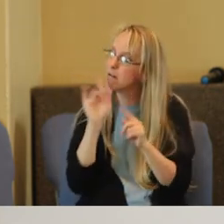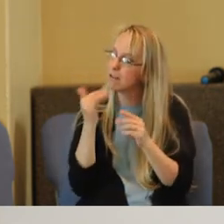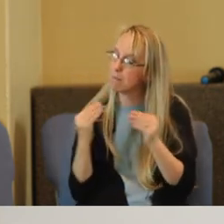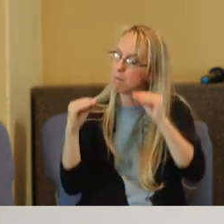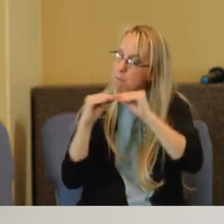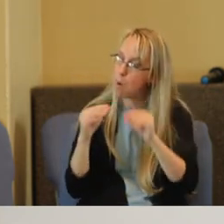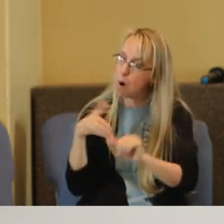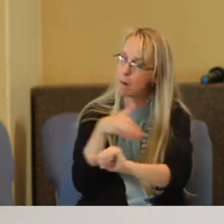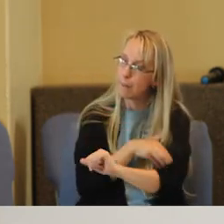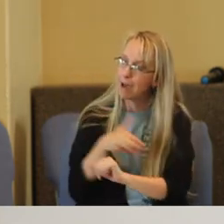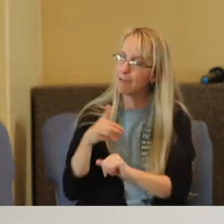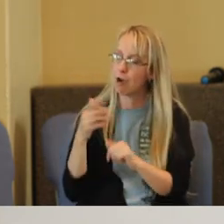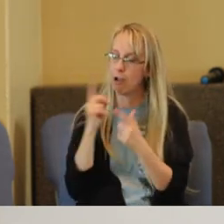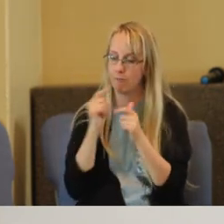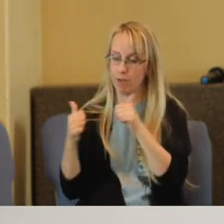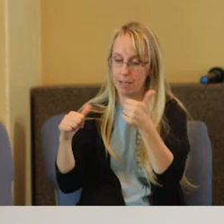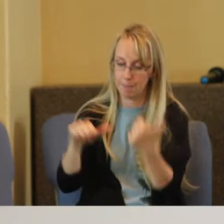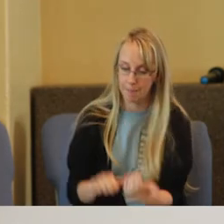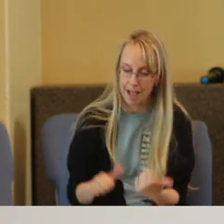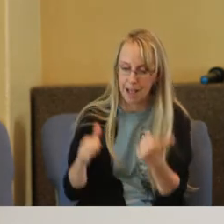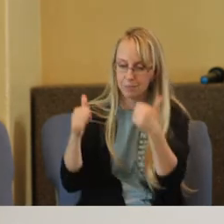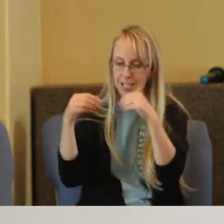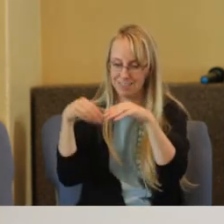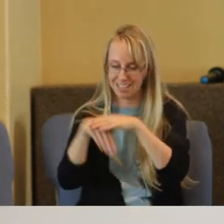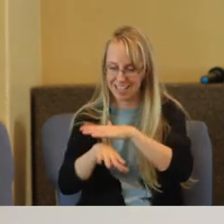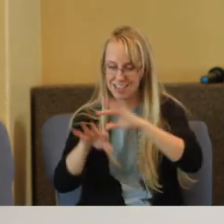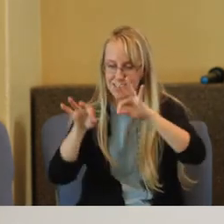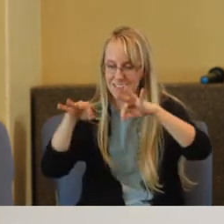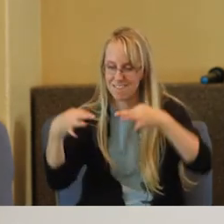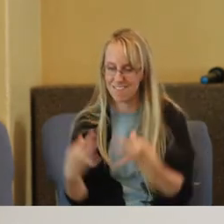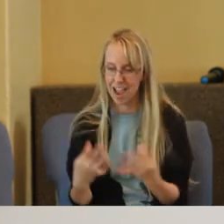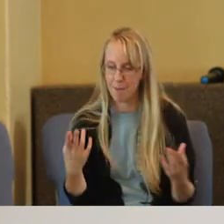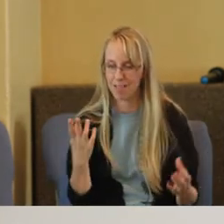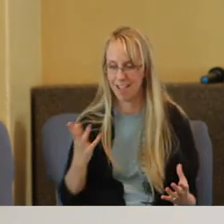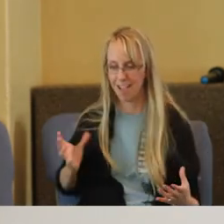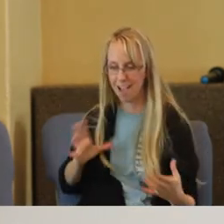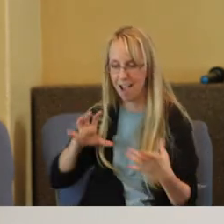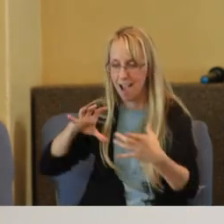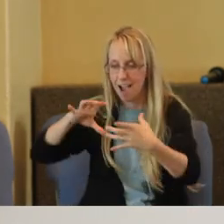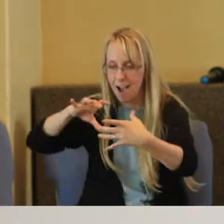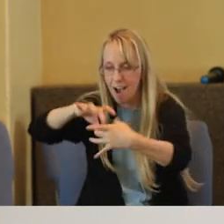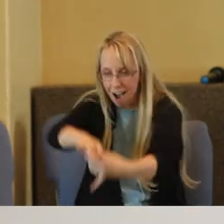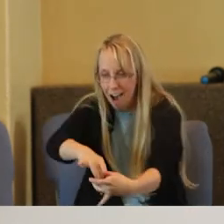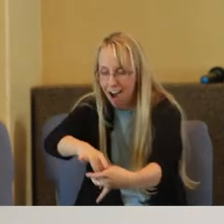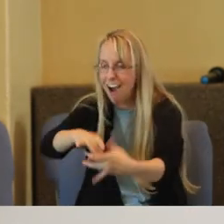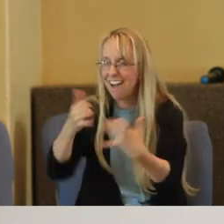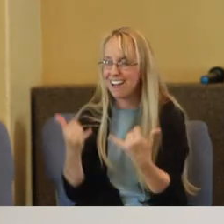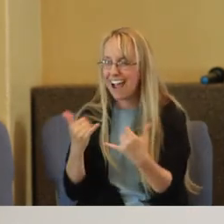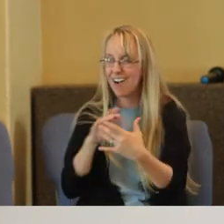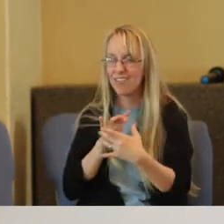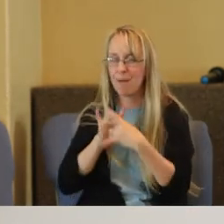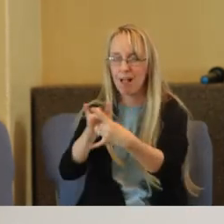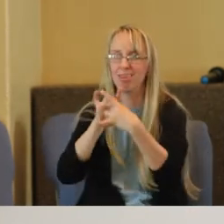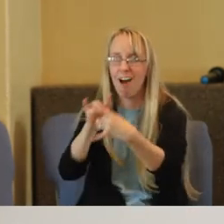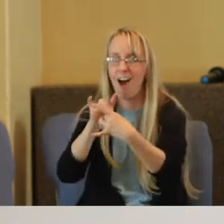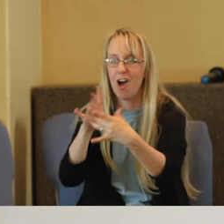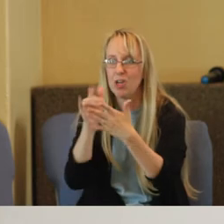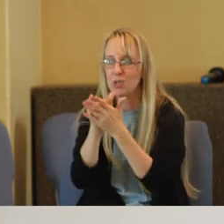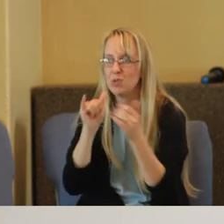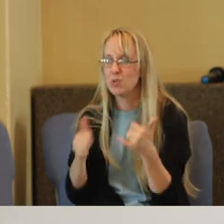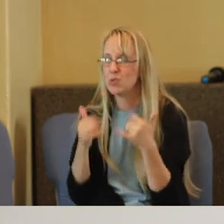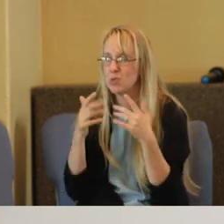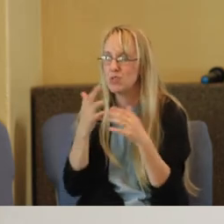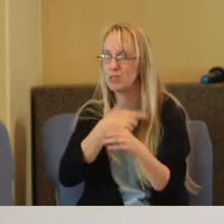we baptize people into the family of God, that now they belong to this royal